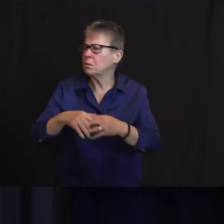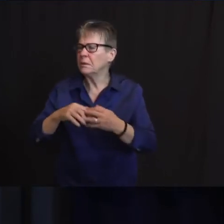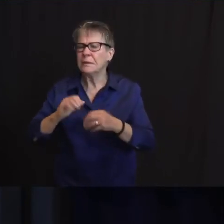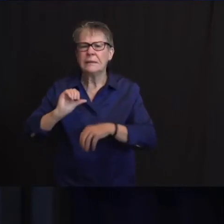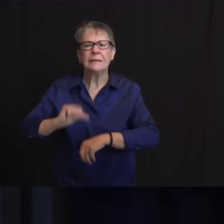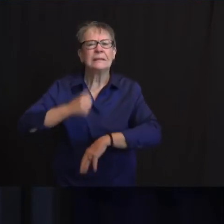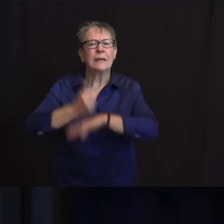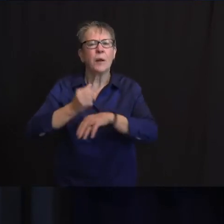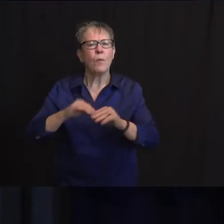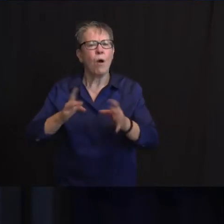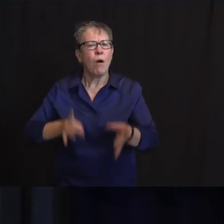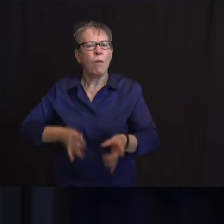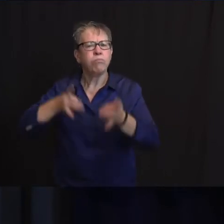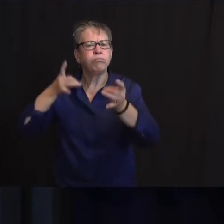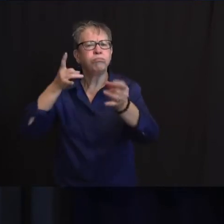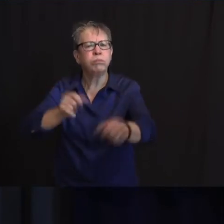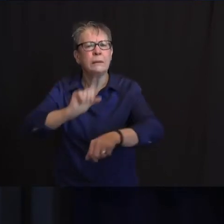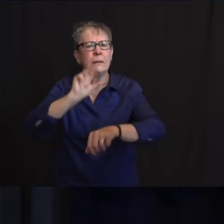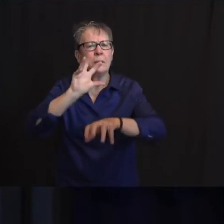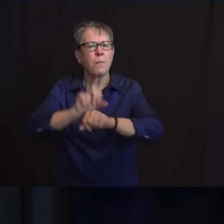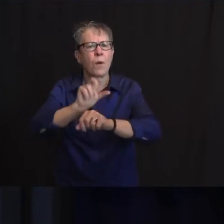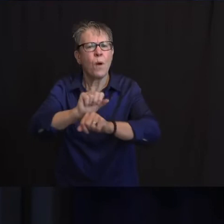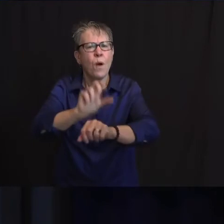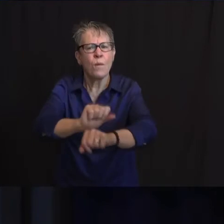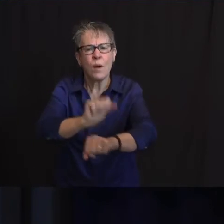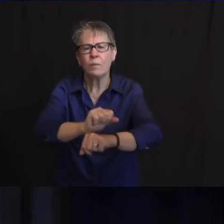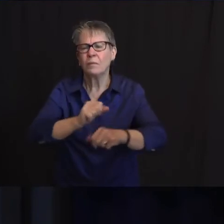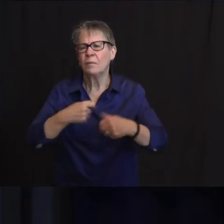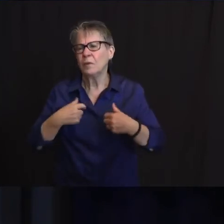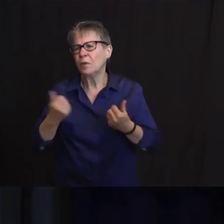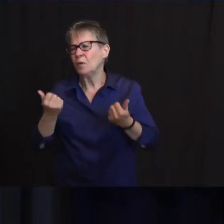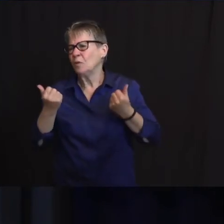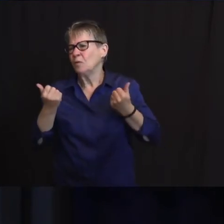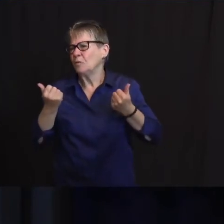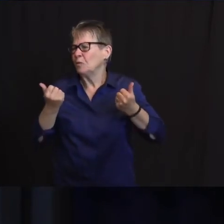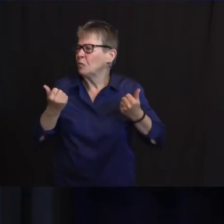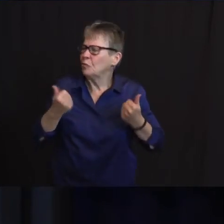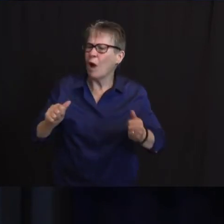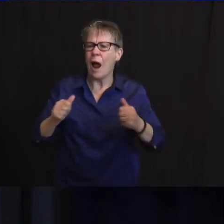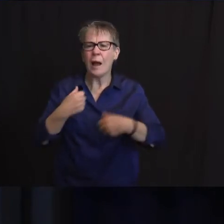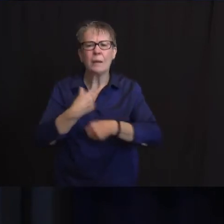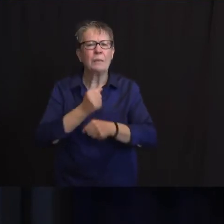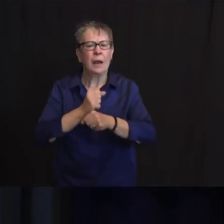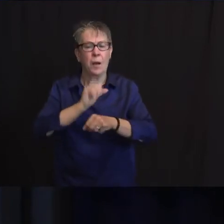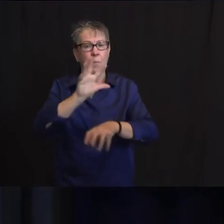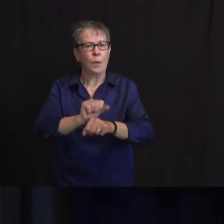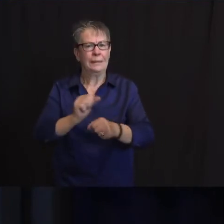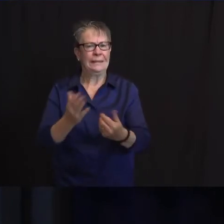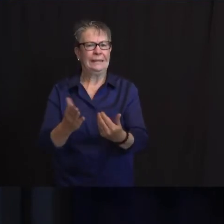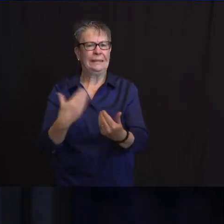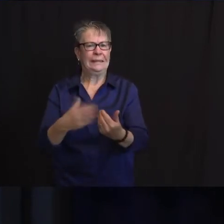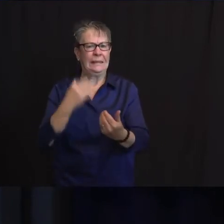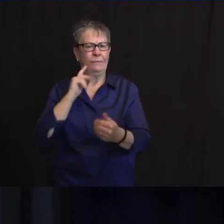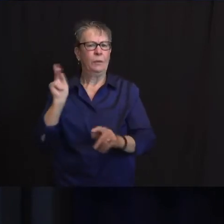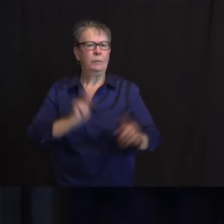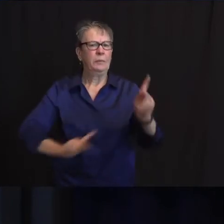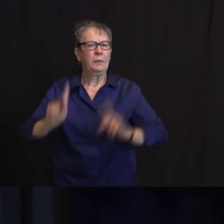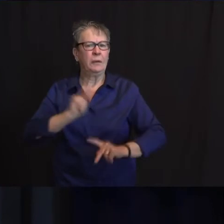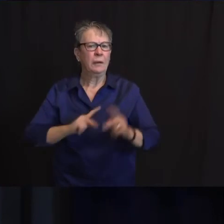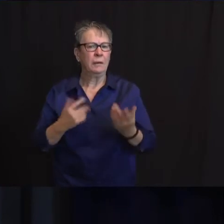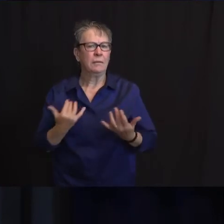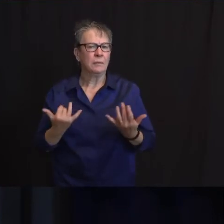is to make appointment scheduling easier and one-stop shopping. Currently, the Gloucester site is